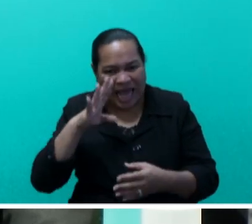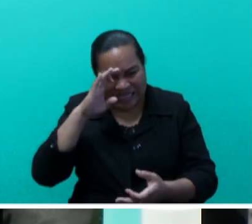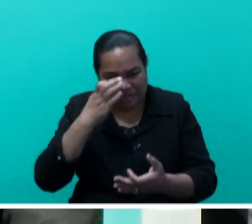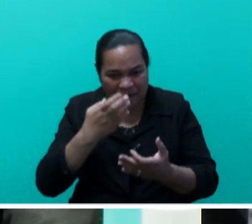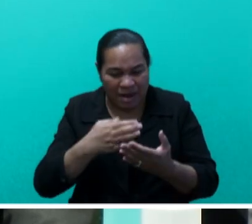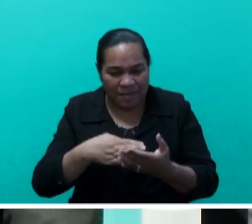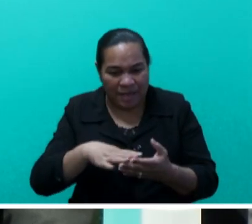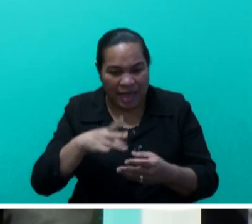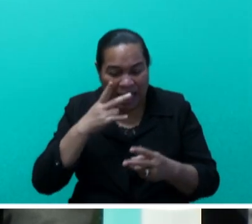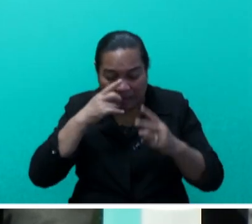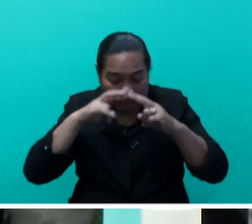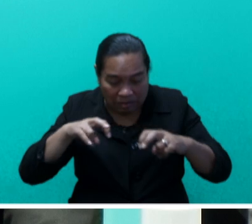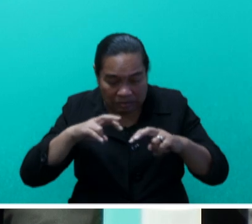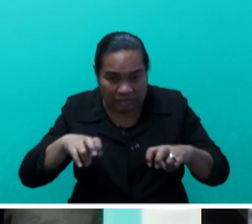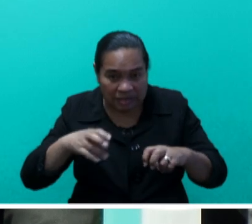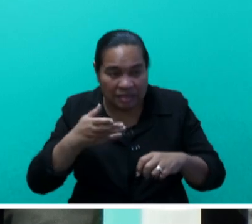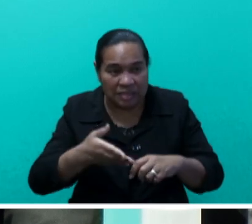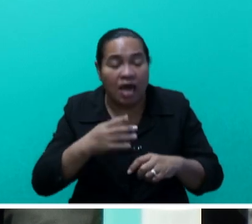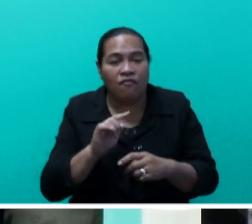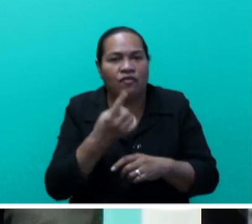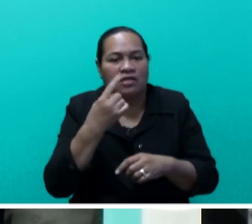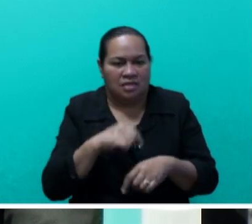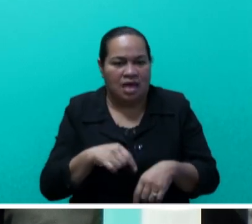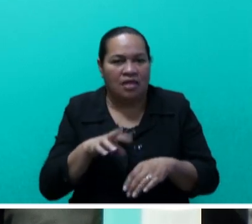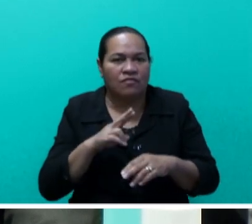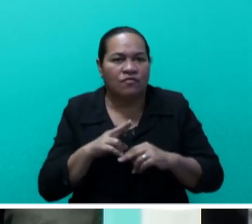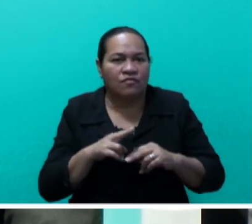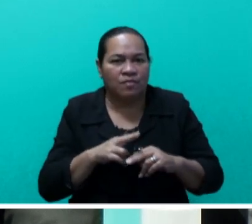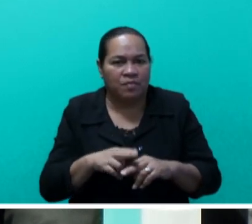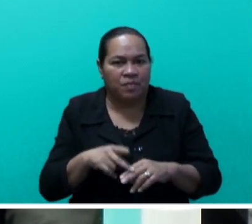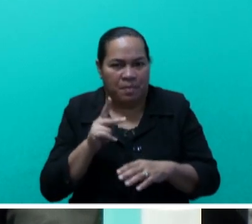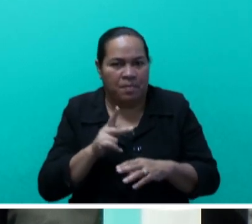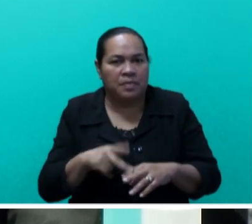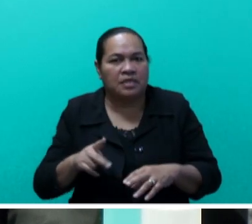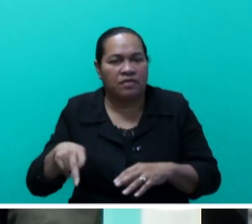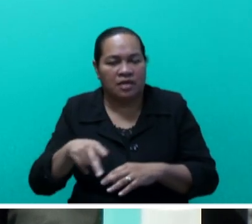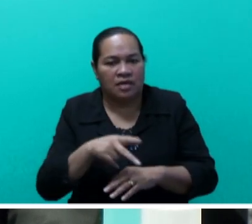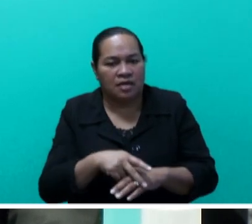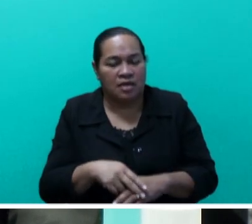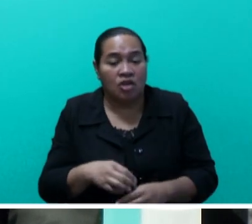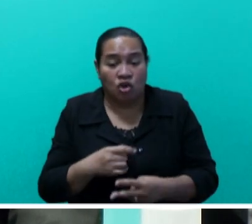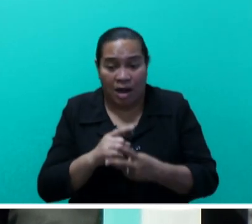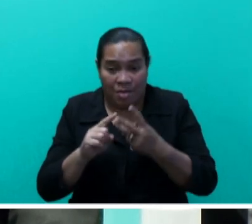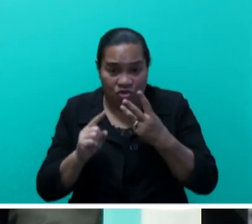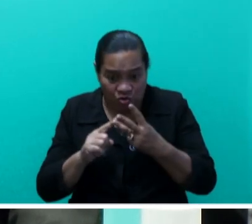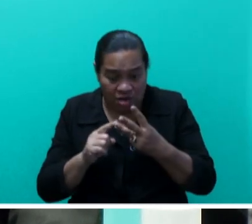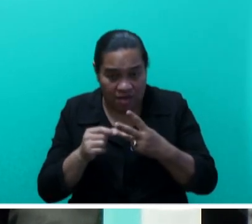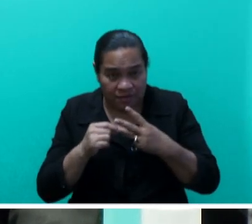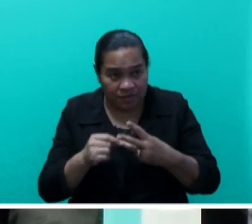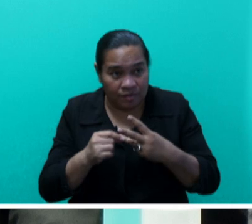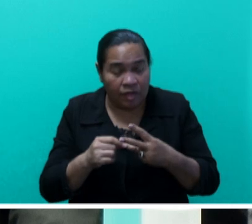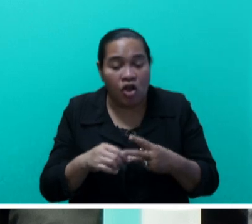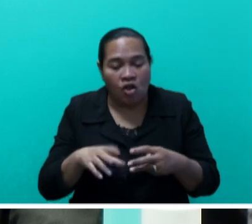Mr. Speaker, which is the first for the Pacific. And reform area three, Mr. Speaker, is enabling environment for